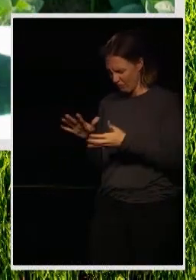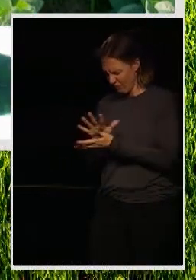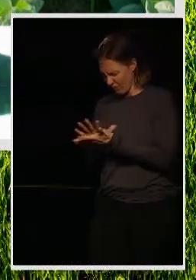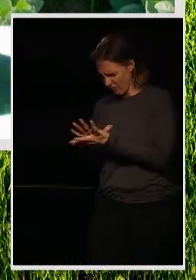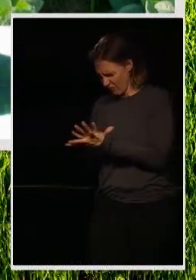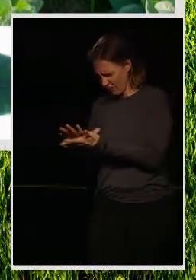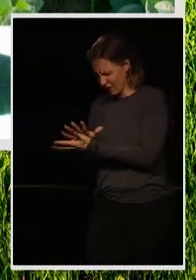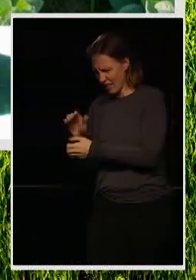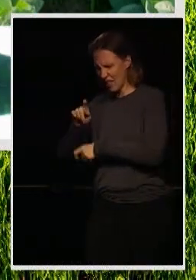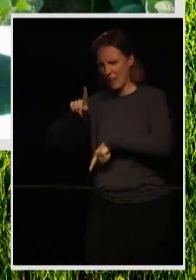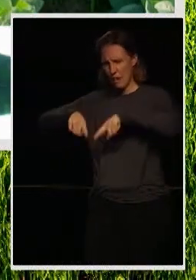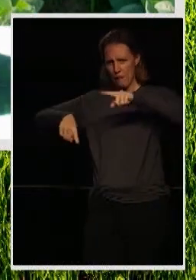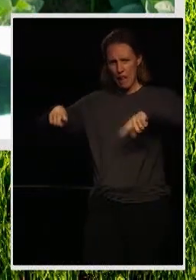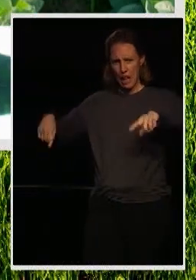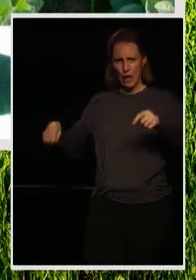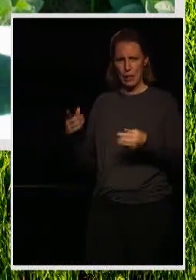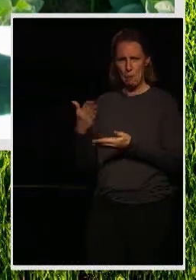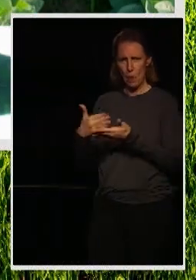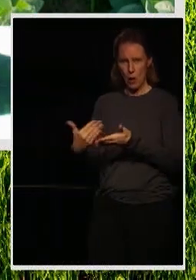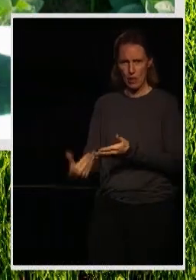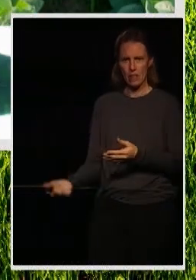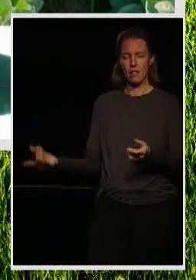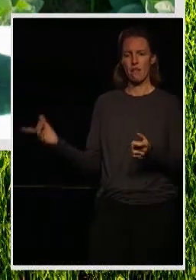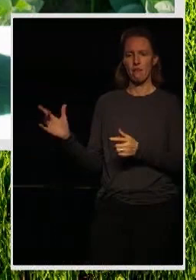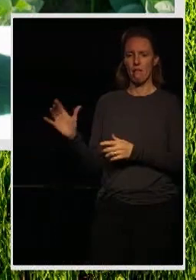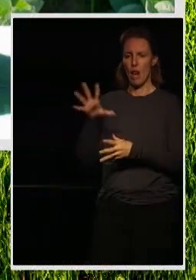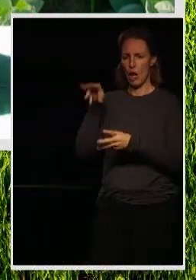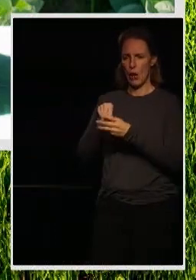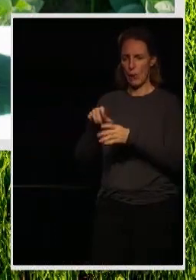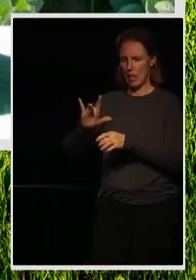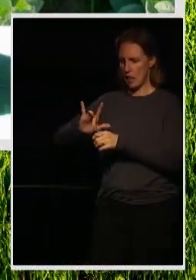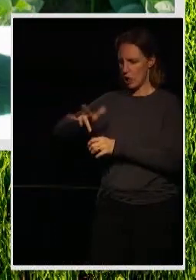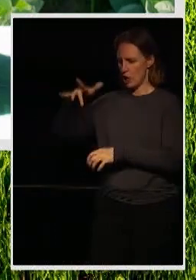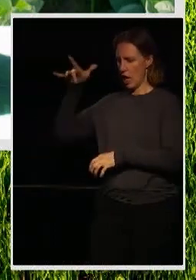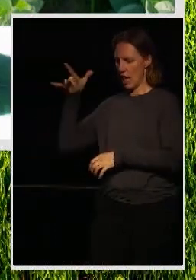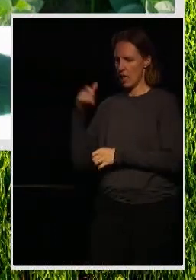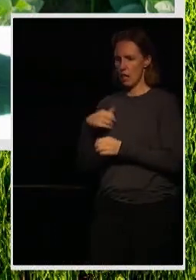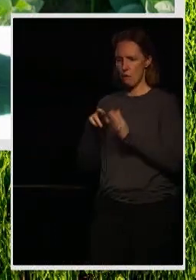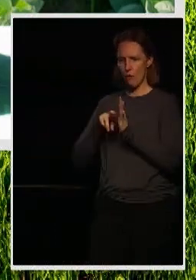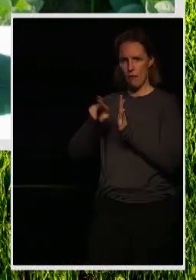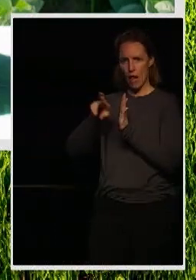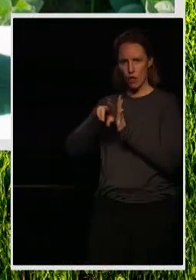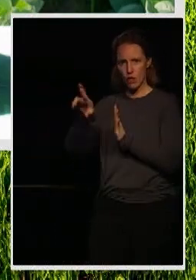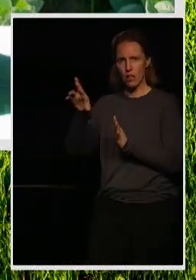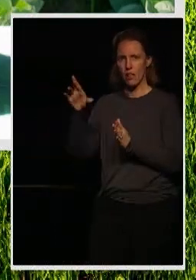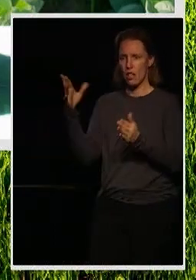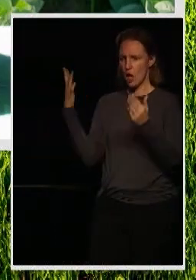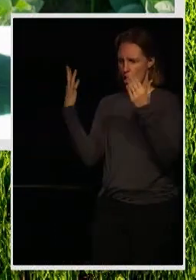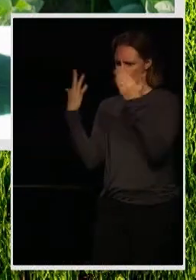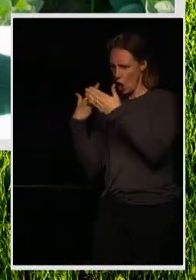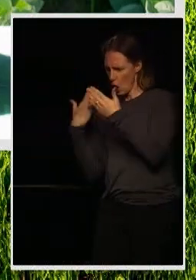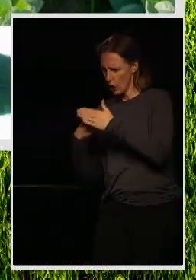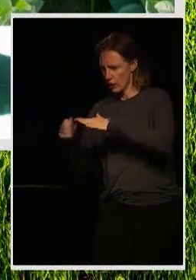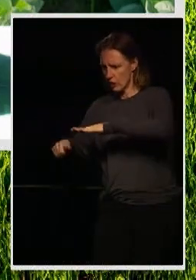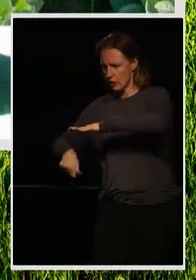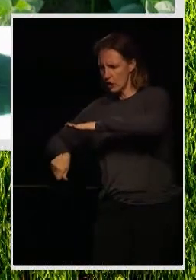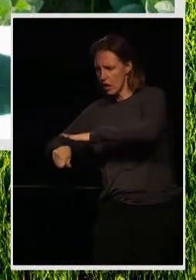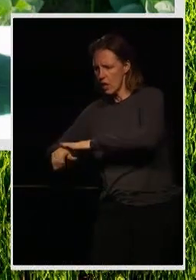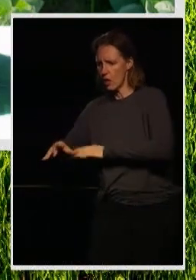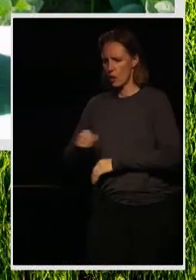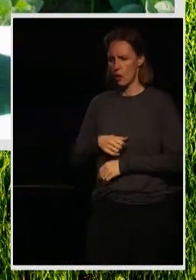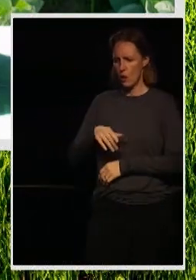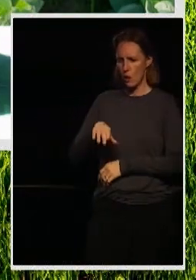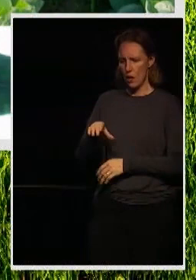all kinds of varying components, including the shining specular reflection, the darker shadows, the